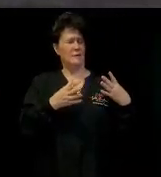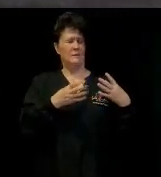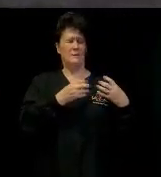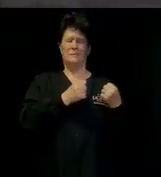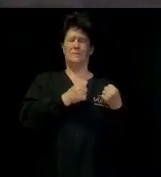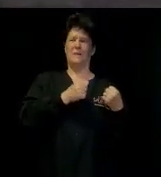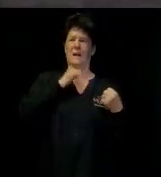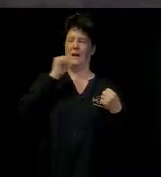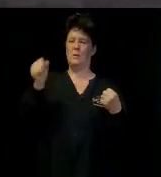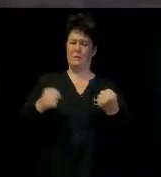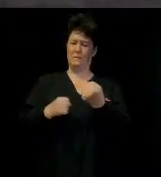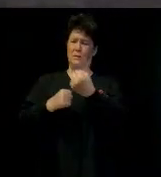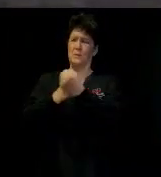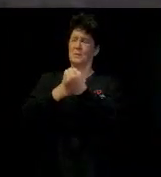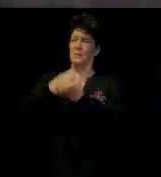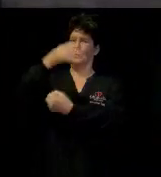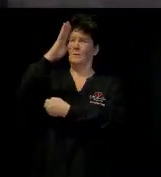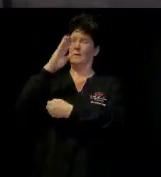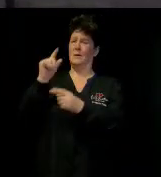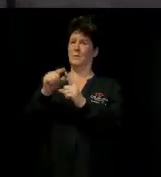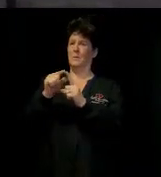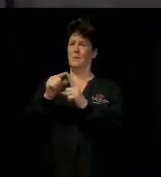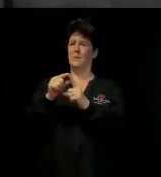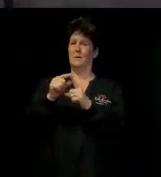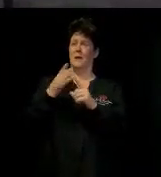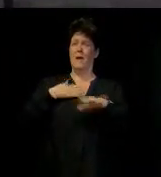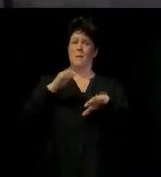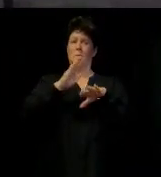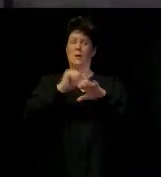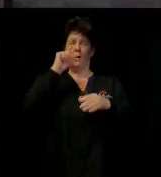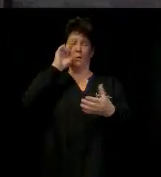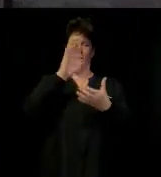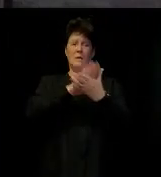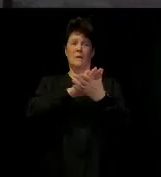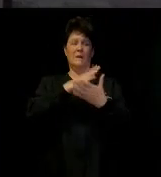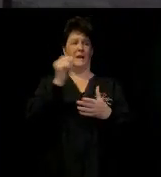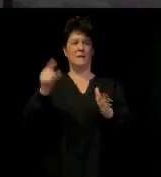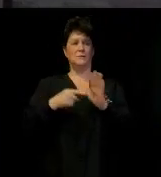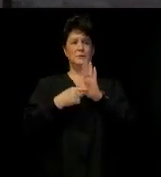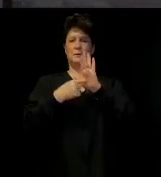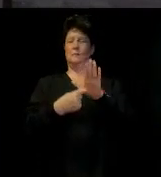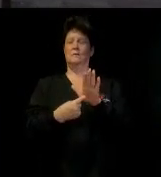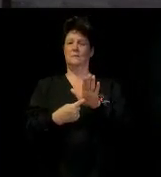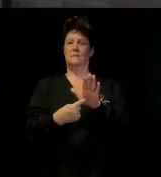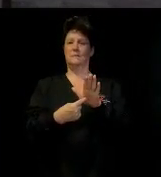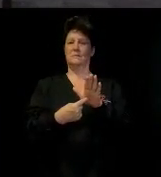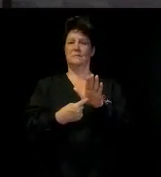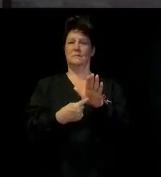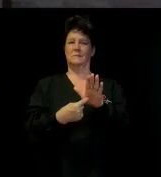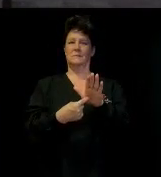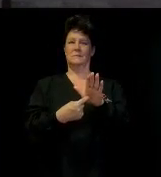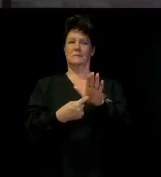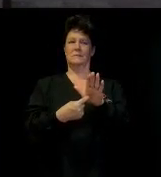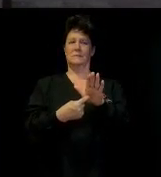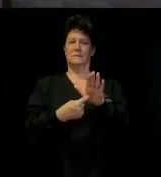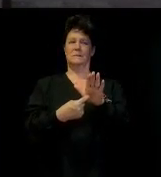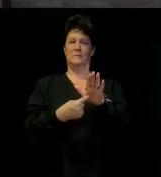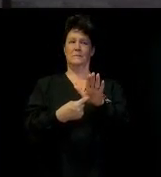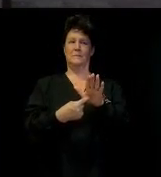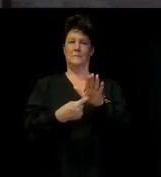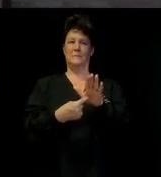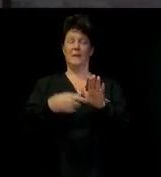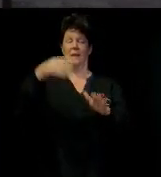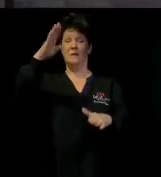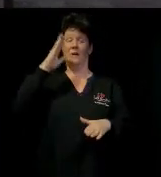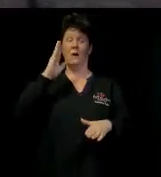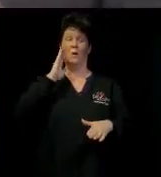God's word up. I'm just called to believe it and demonstrate it. He said he'll confirm his words